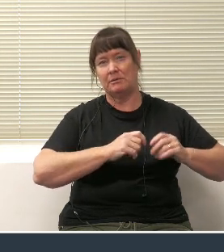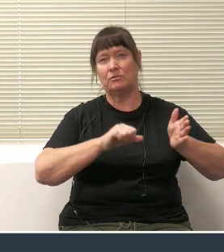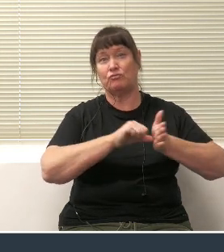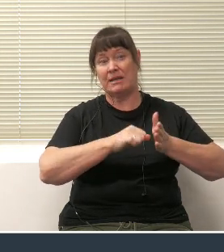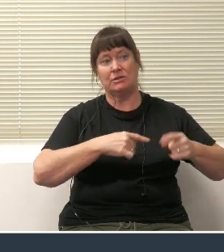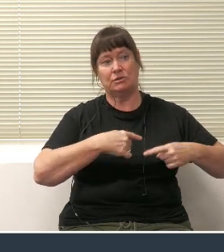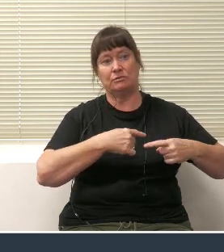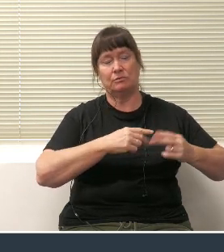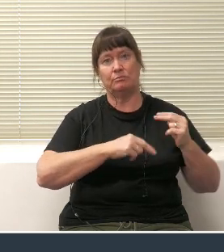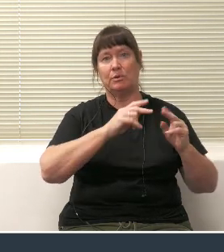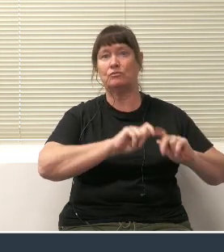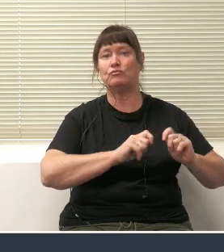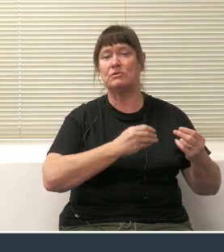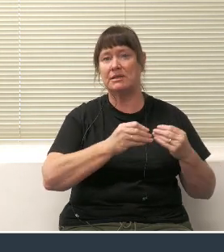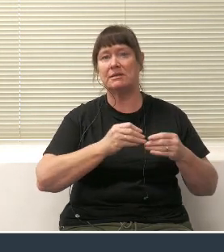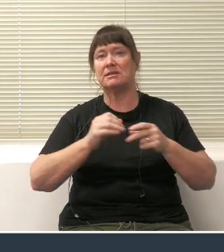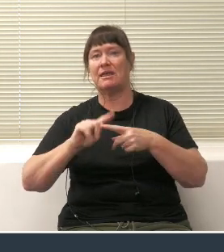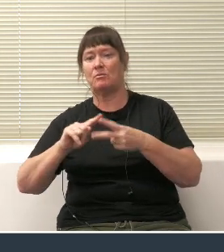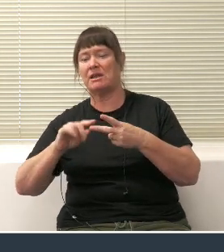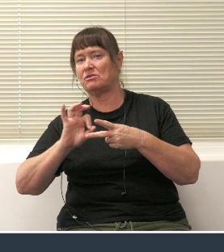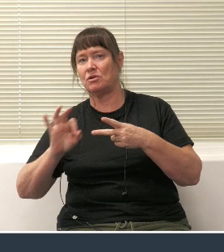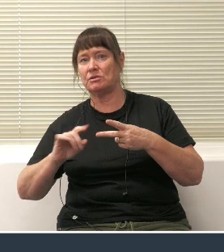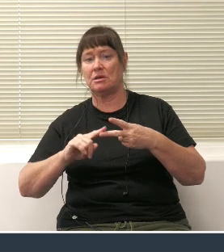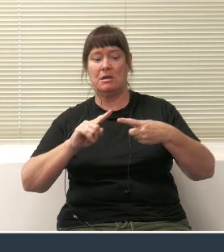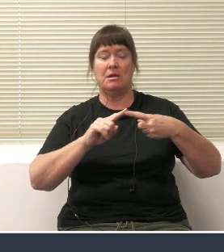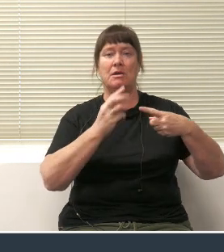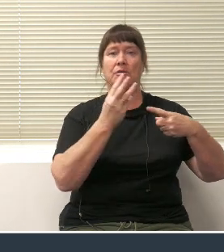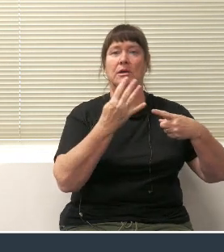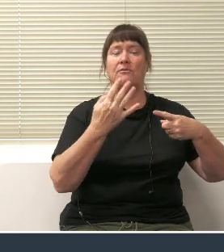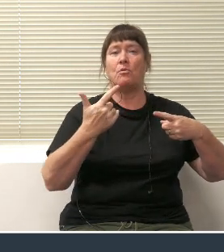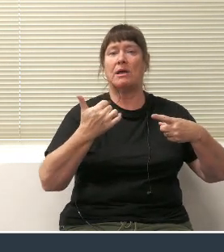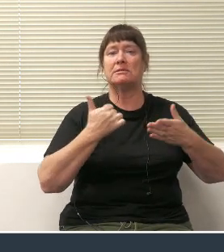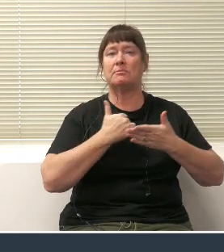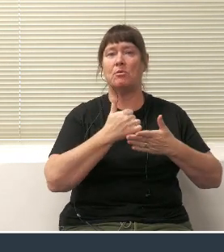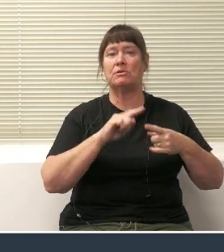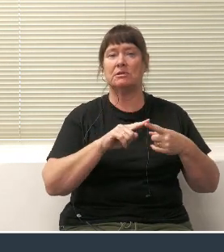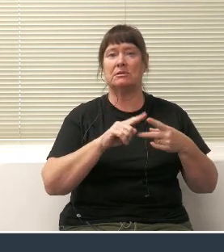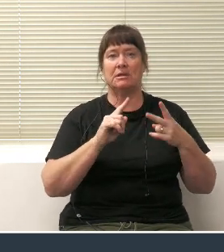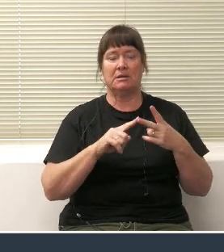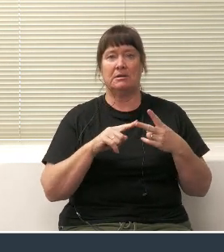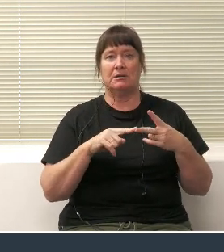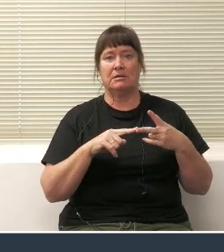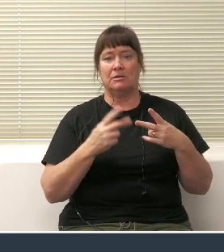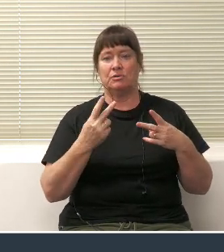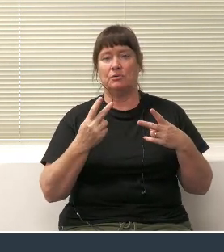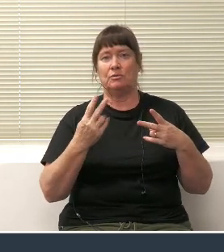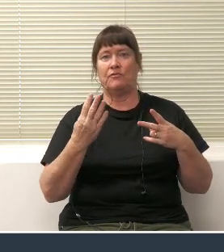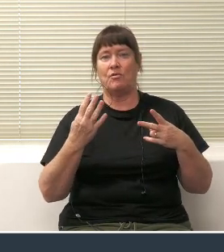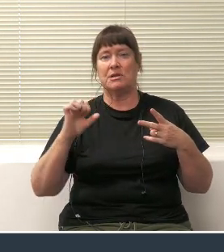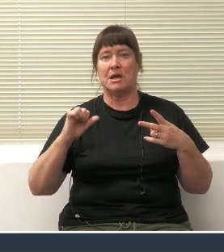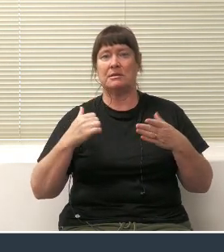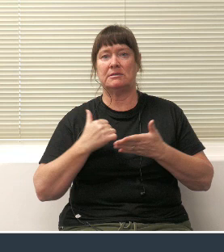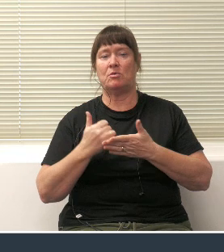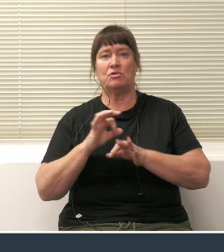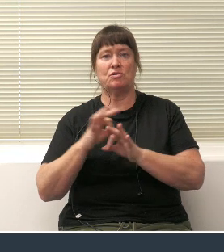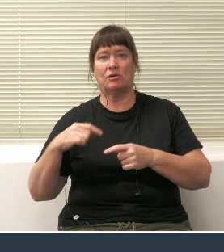rate. Of those that answered the question, 341 supported council's preferred option, and 249